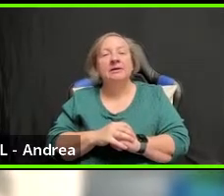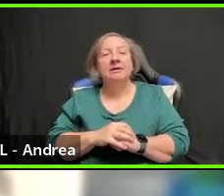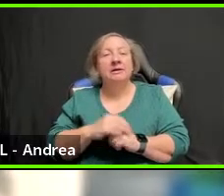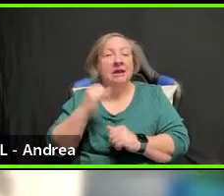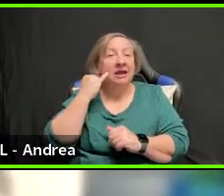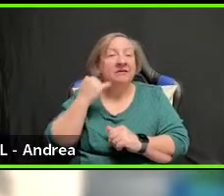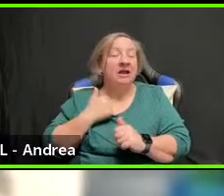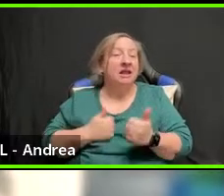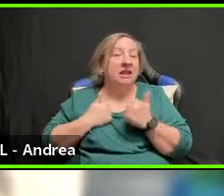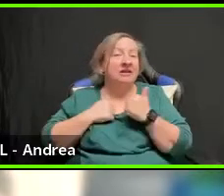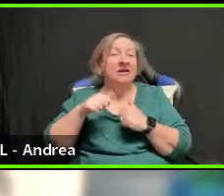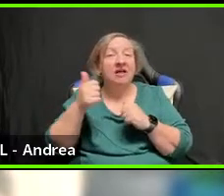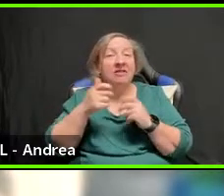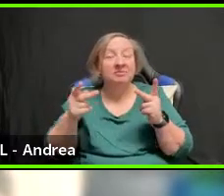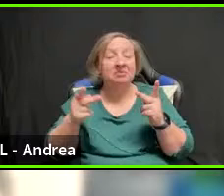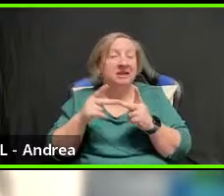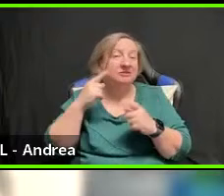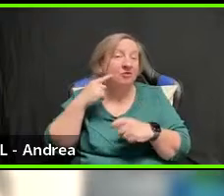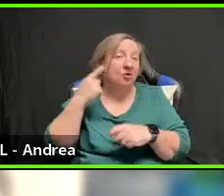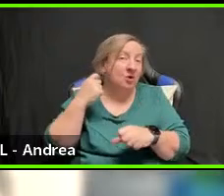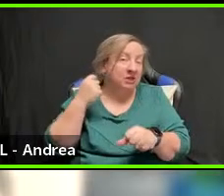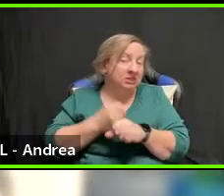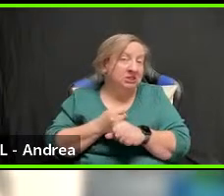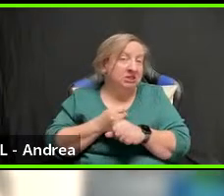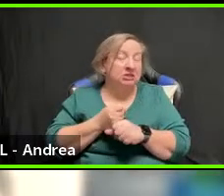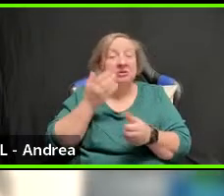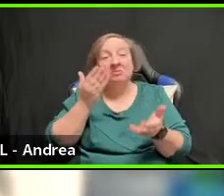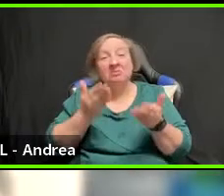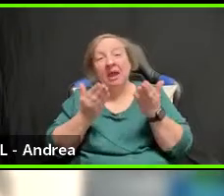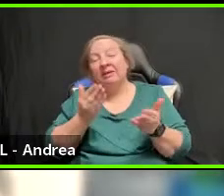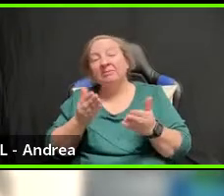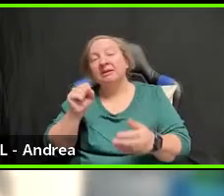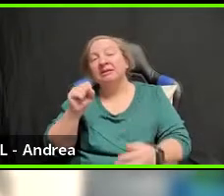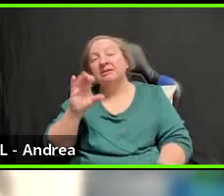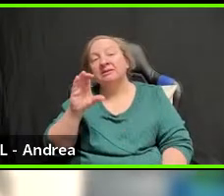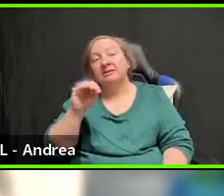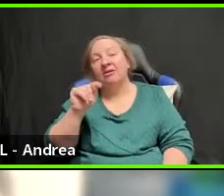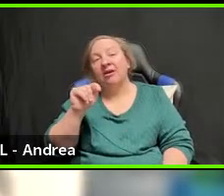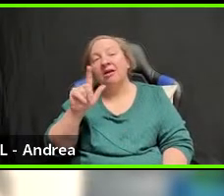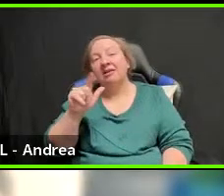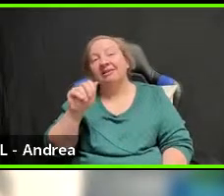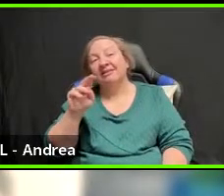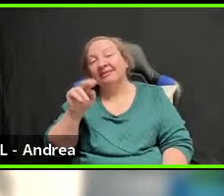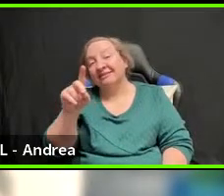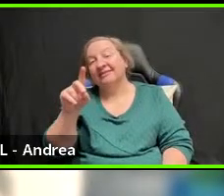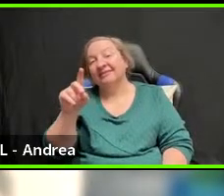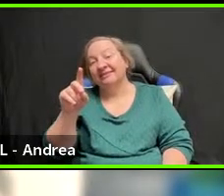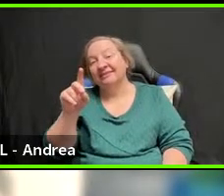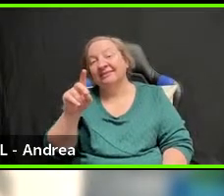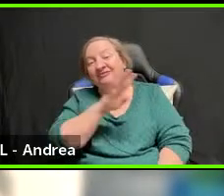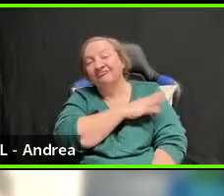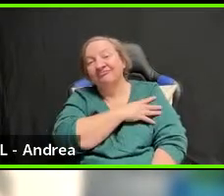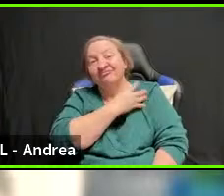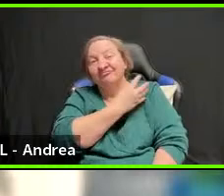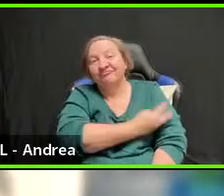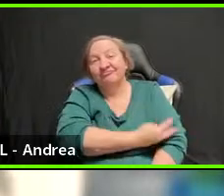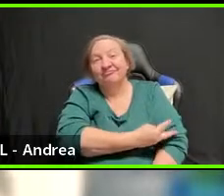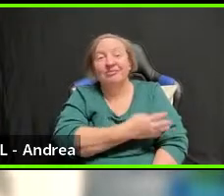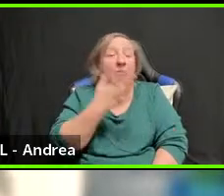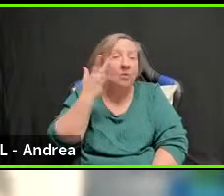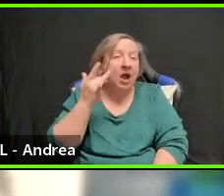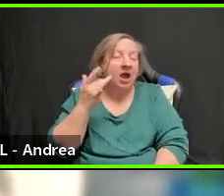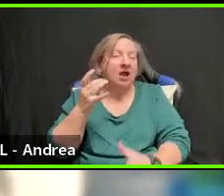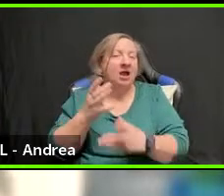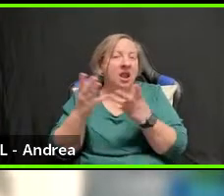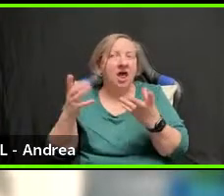If I had to live somewhere else for a year, it would probably be Scotland, because I think there's a lot there